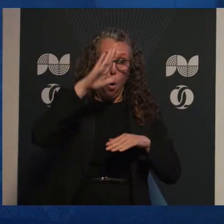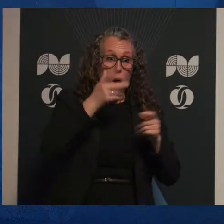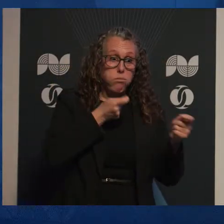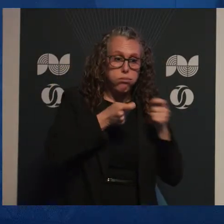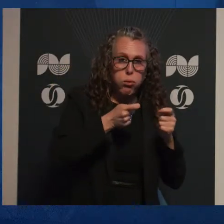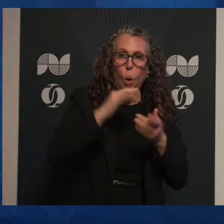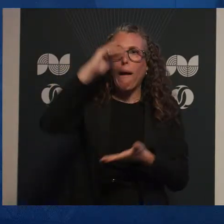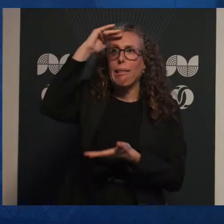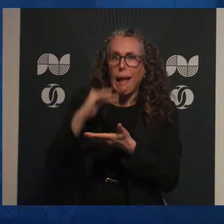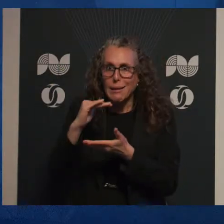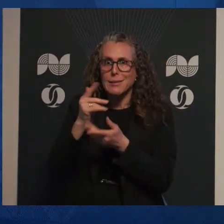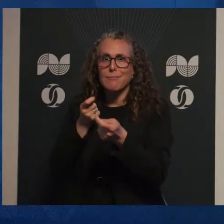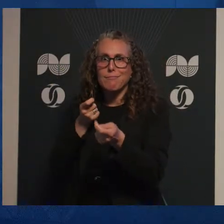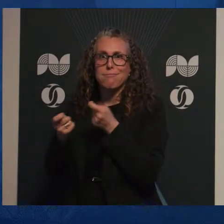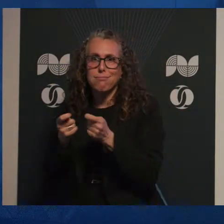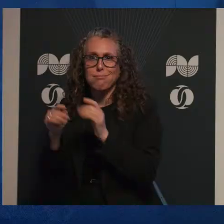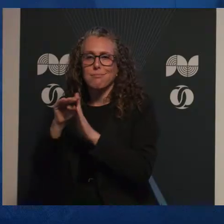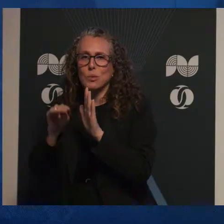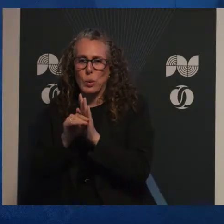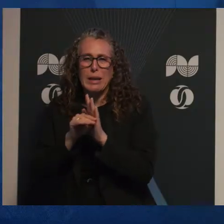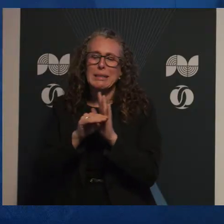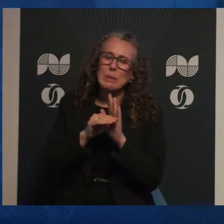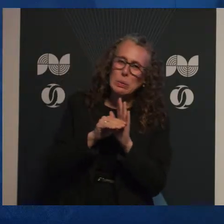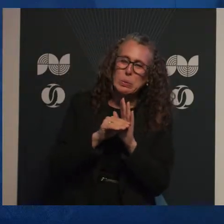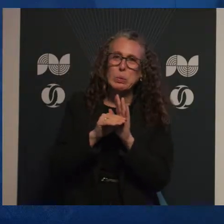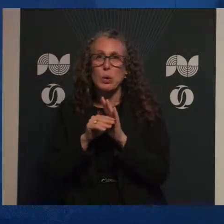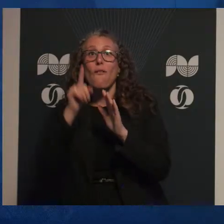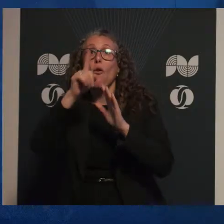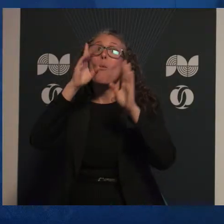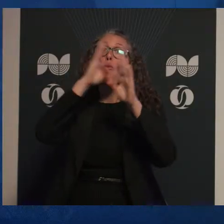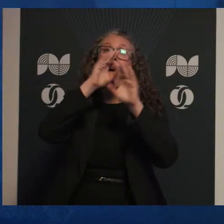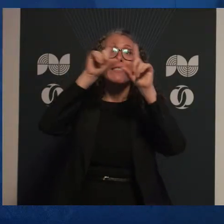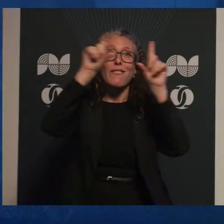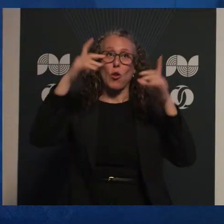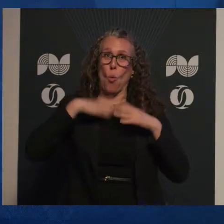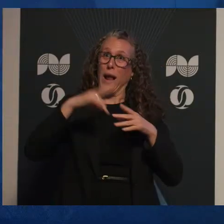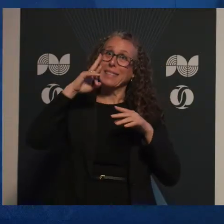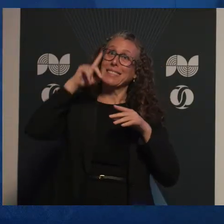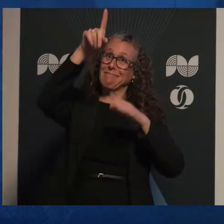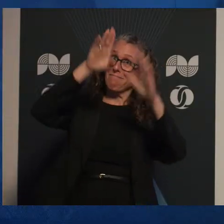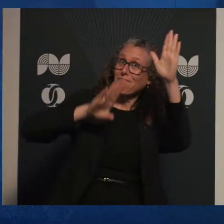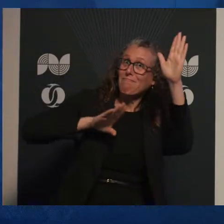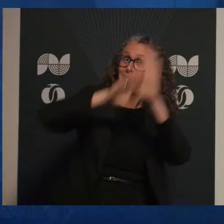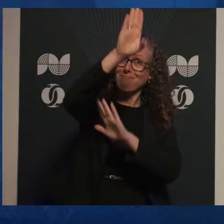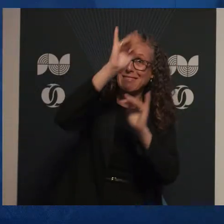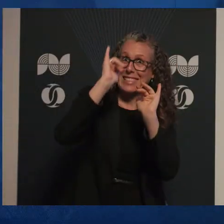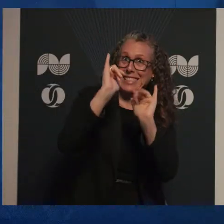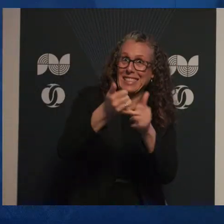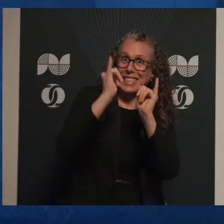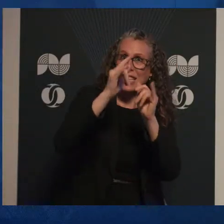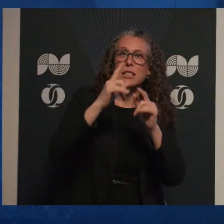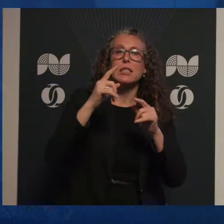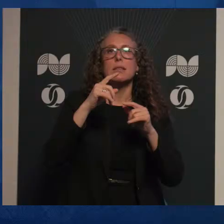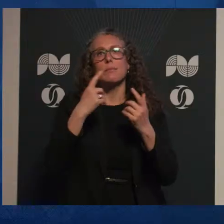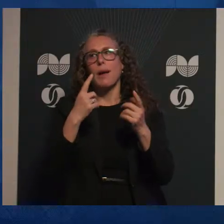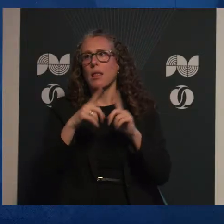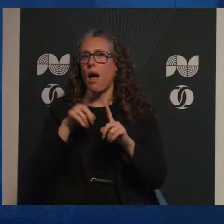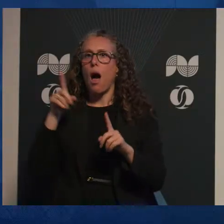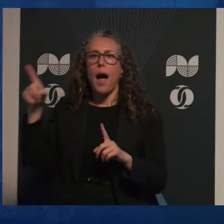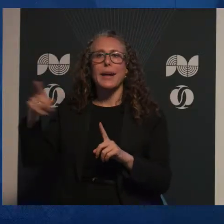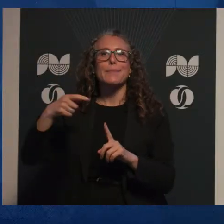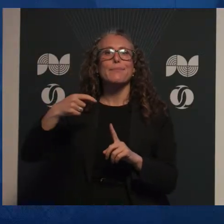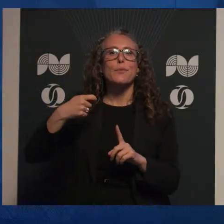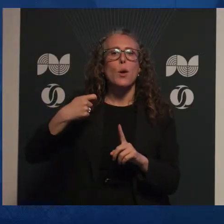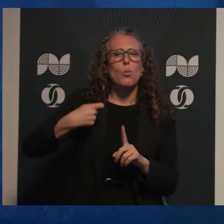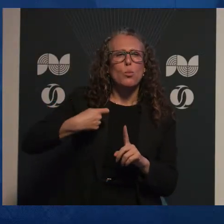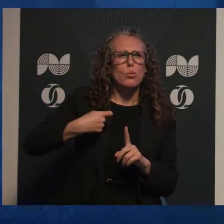creating the right environment for the private sector to thrive. And the Deputy Prime Minister talked about